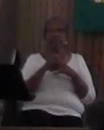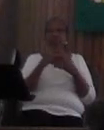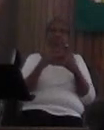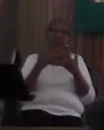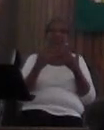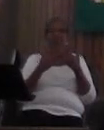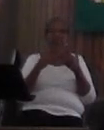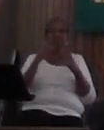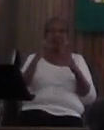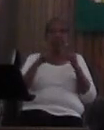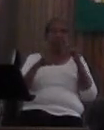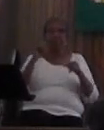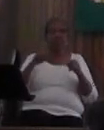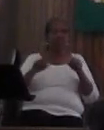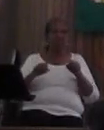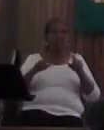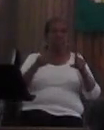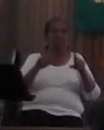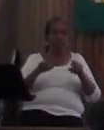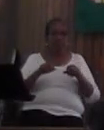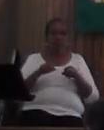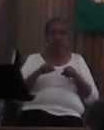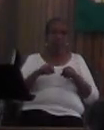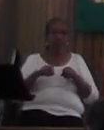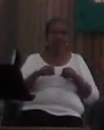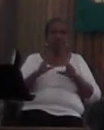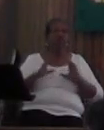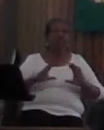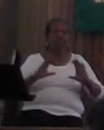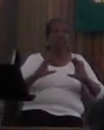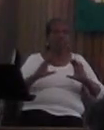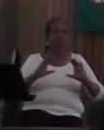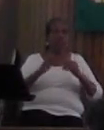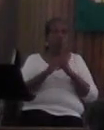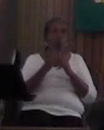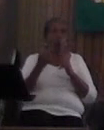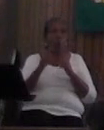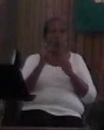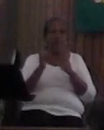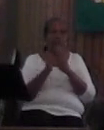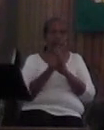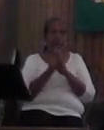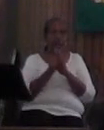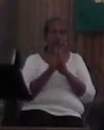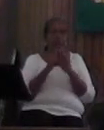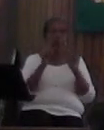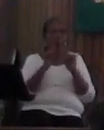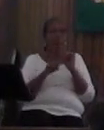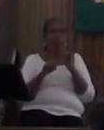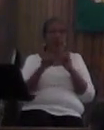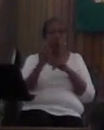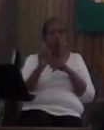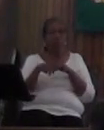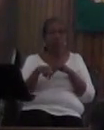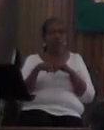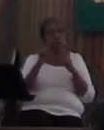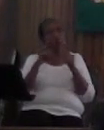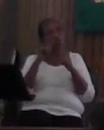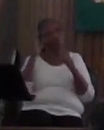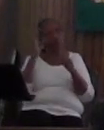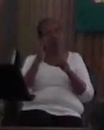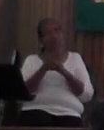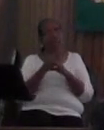chance and excessive time. The fundamental question in deciding between creation